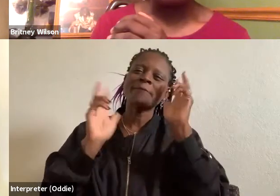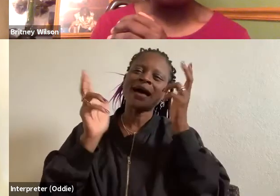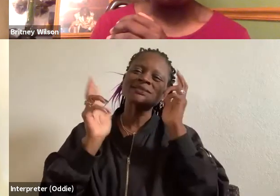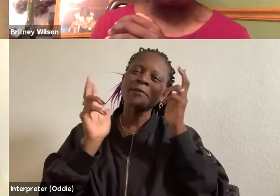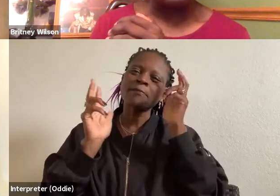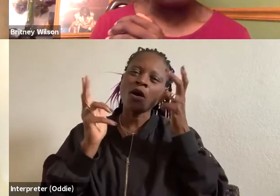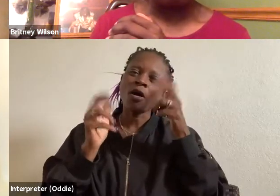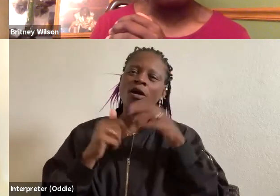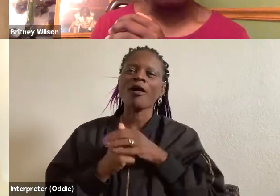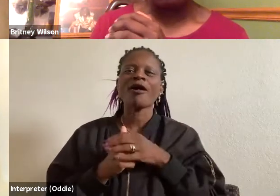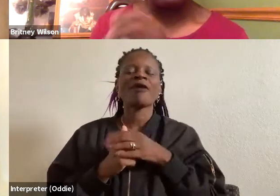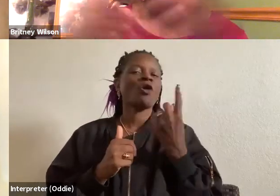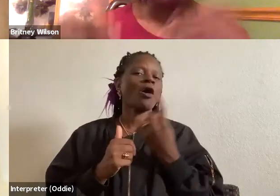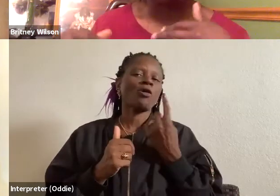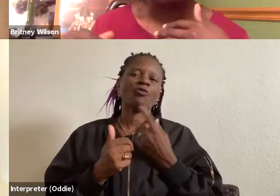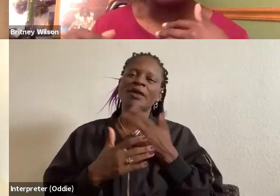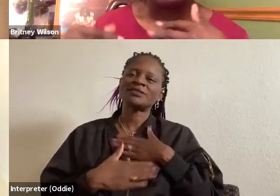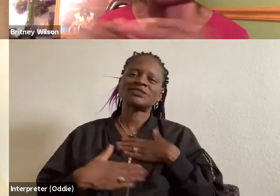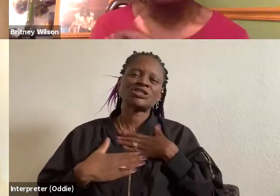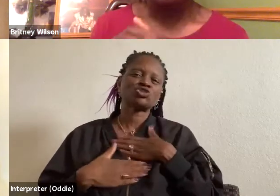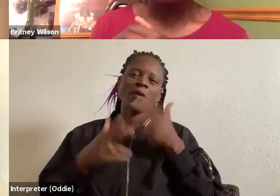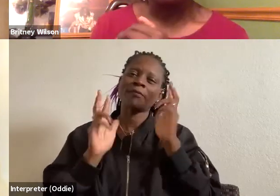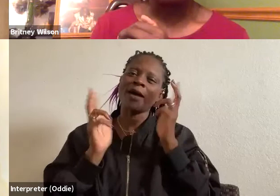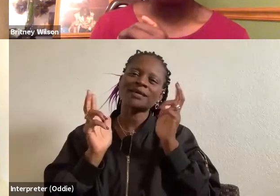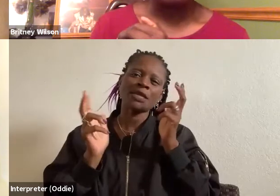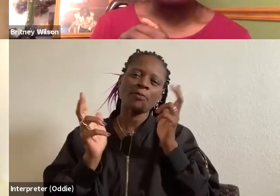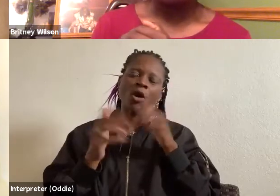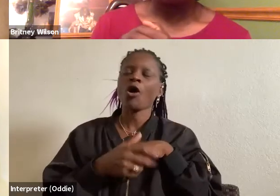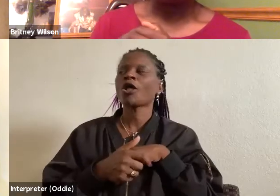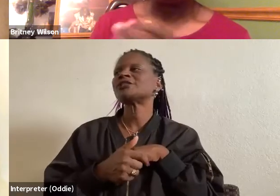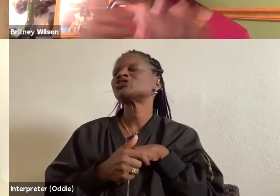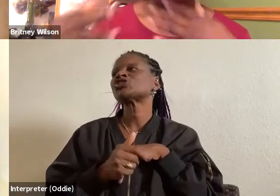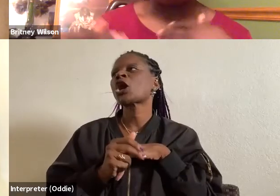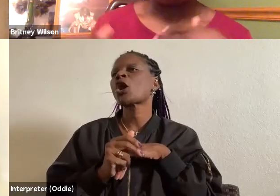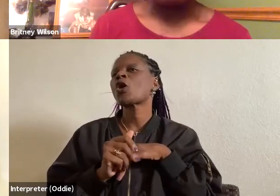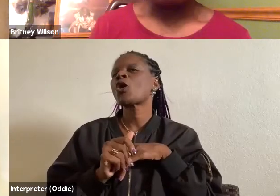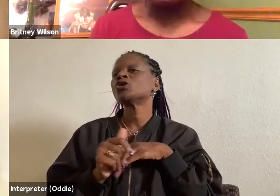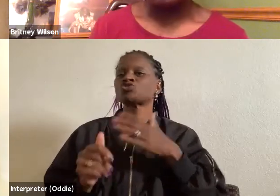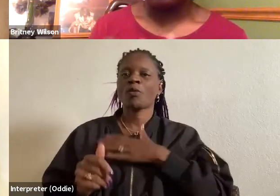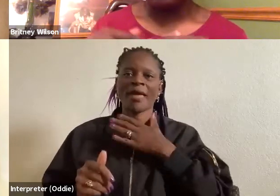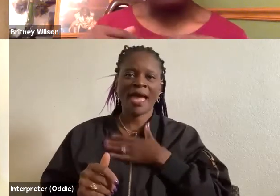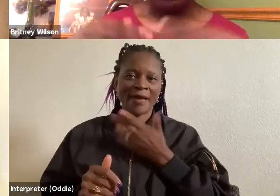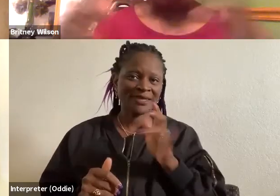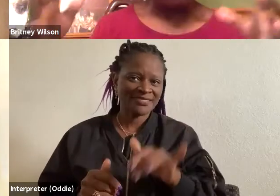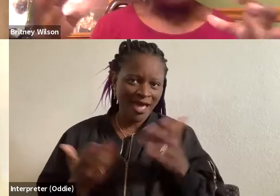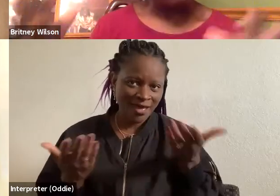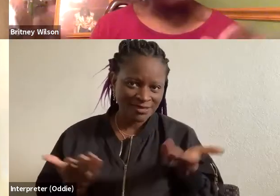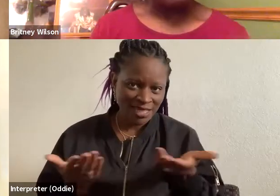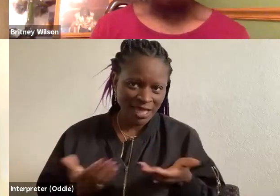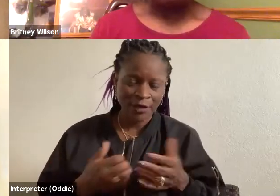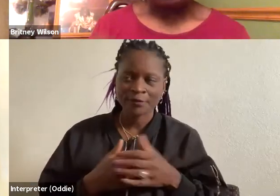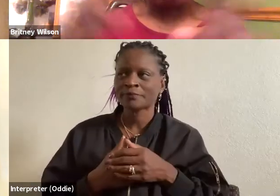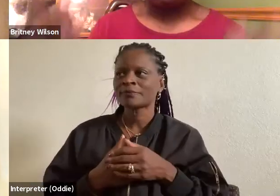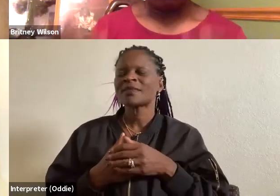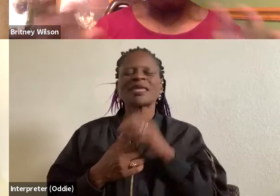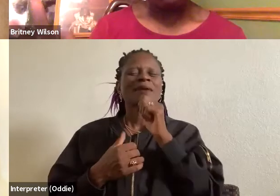though I was a little opposed to it at first, I'm actually really glad that they're back. So I've been watching the finals. I'm not a huge TV